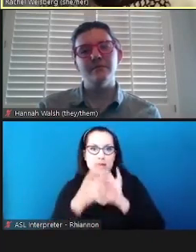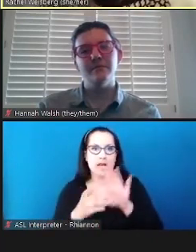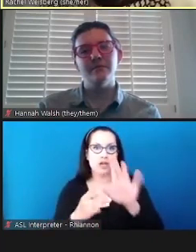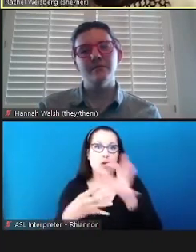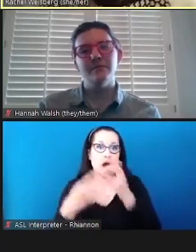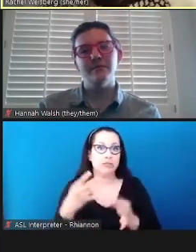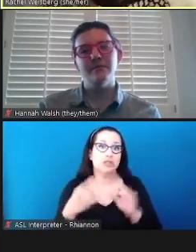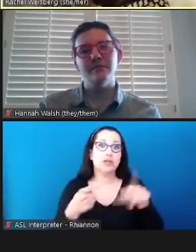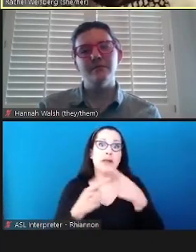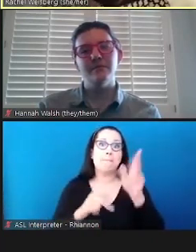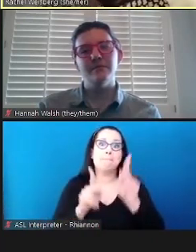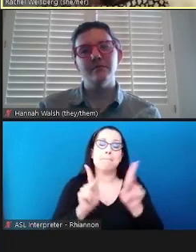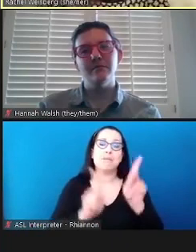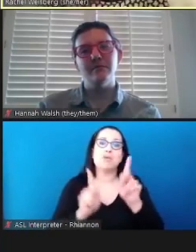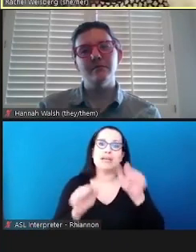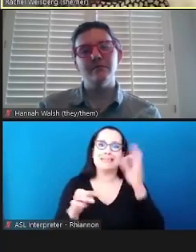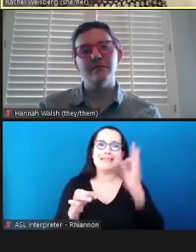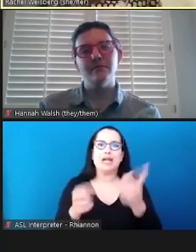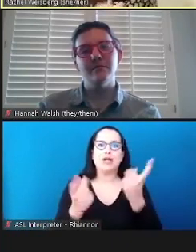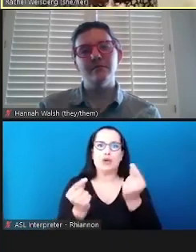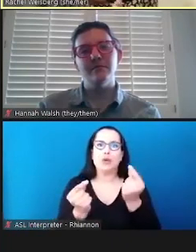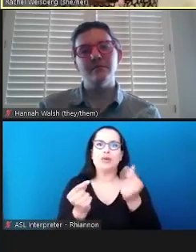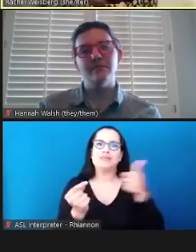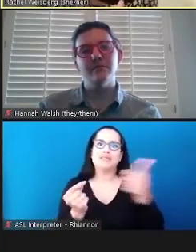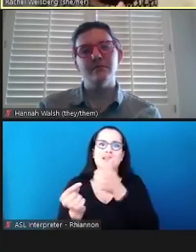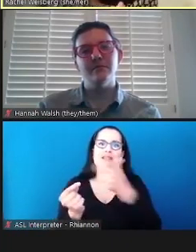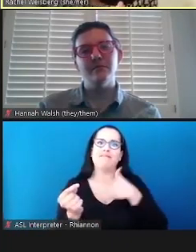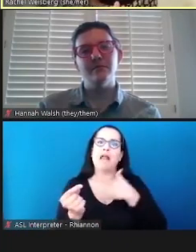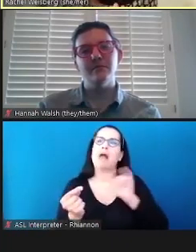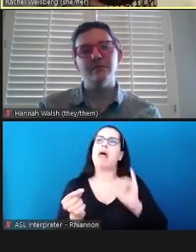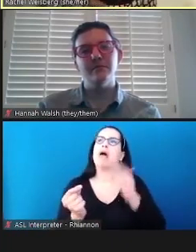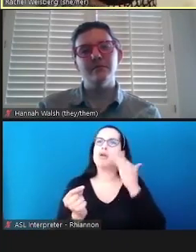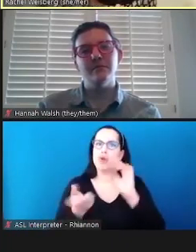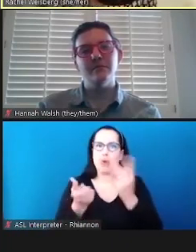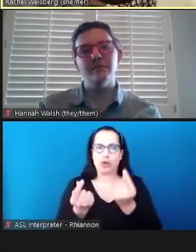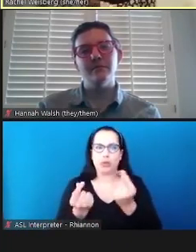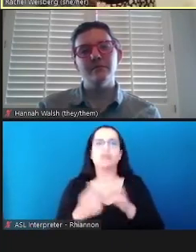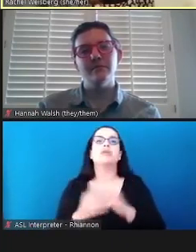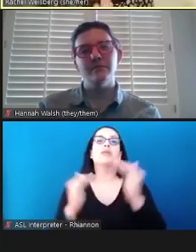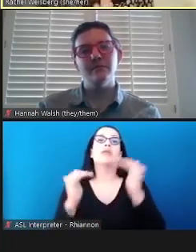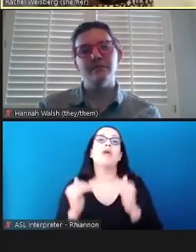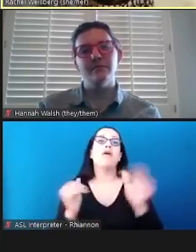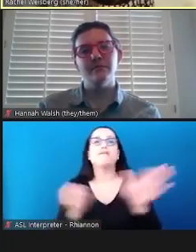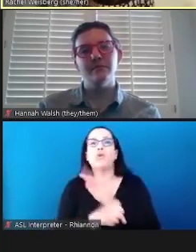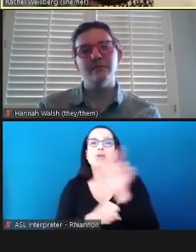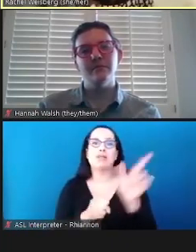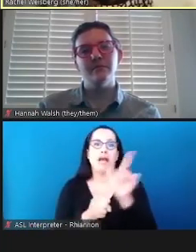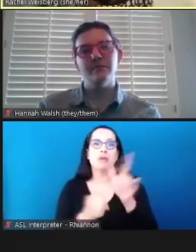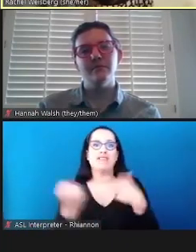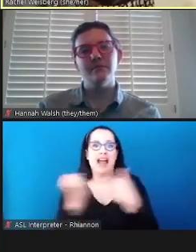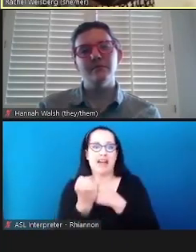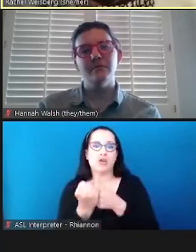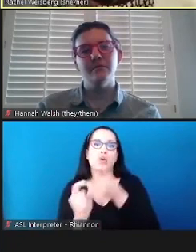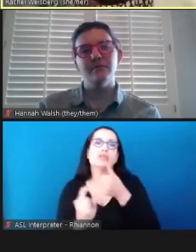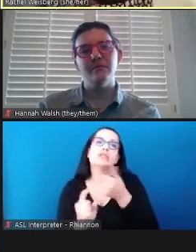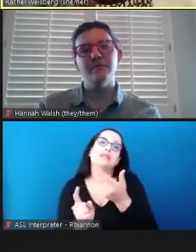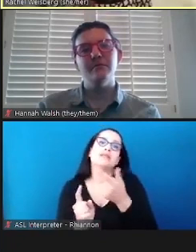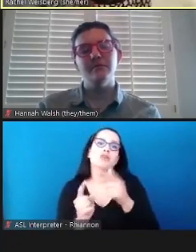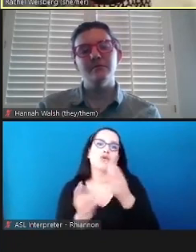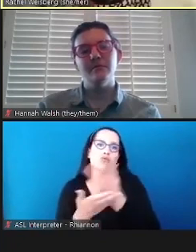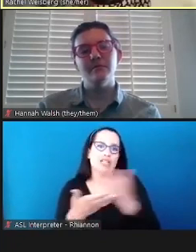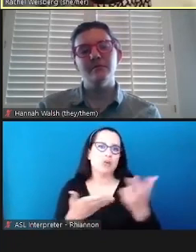informed decisions. And then we have a whole library of what we call self-advocacy resources. So things like fact sheets and sample letters